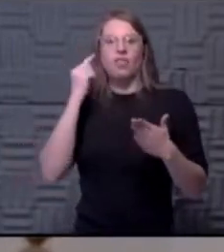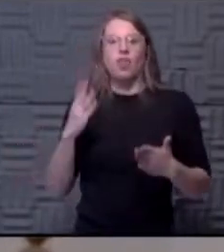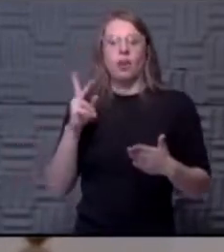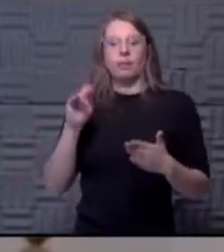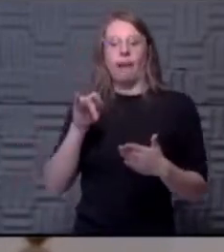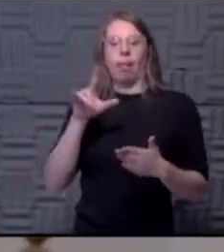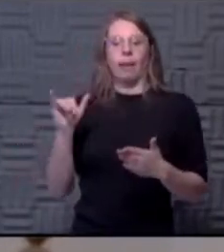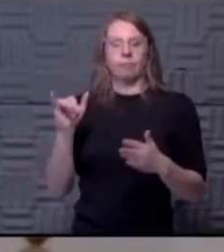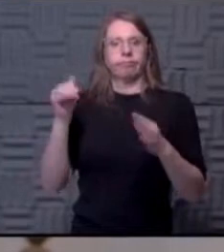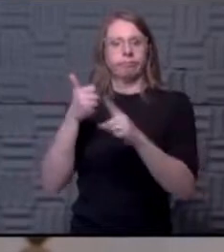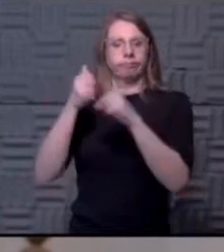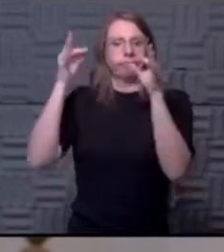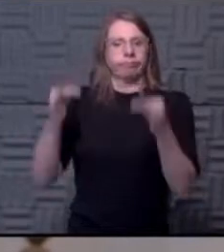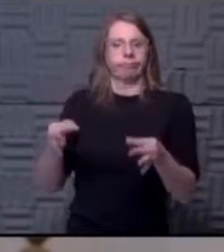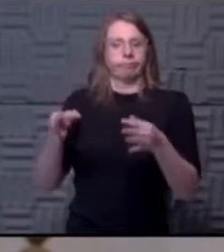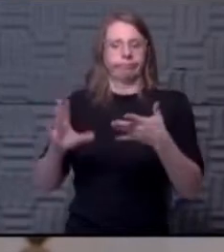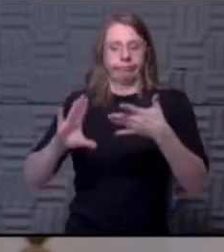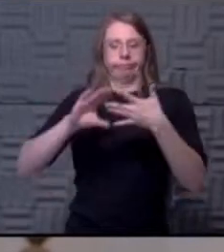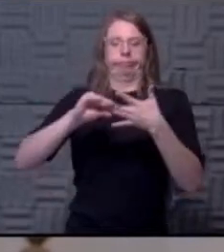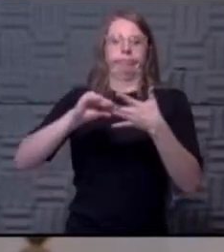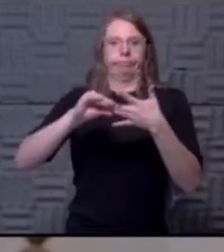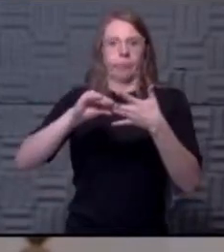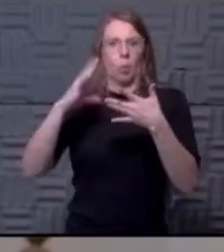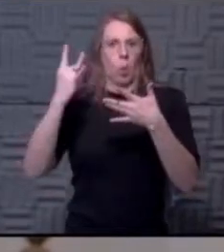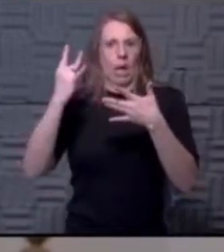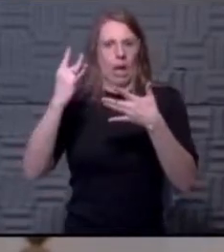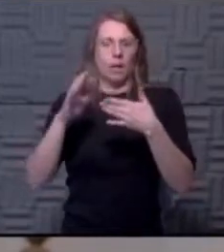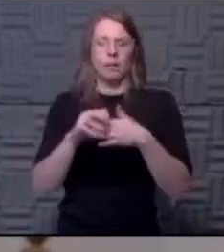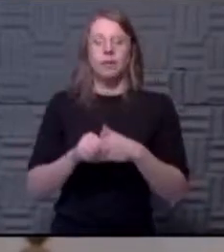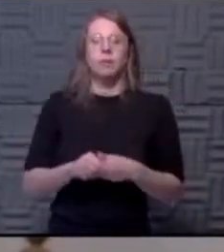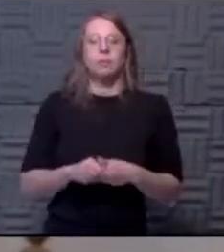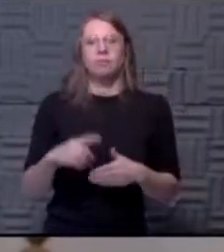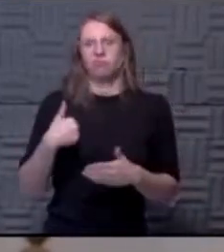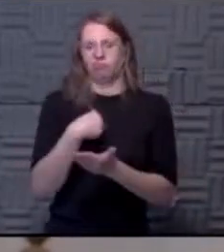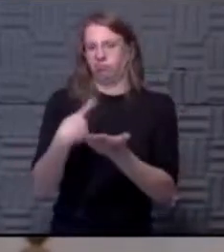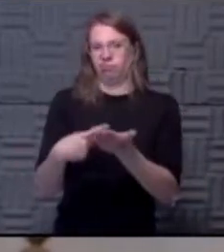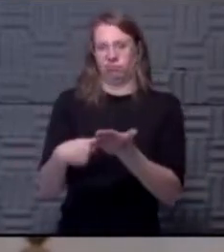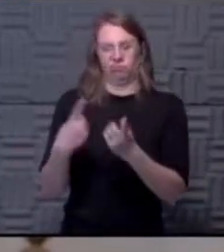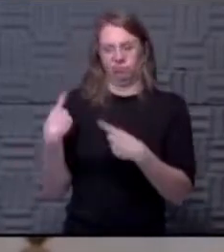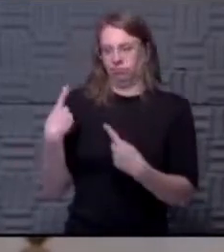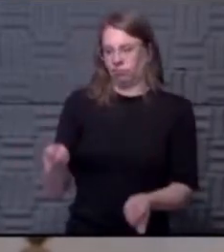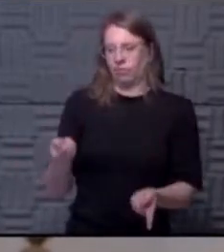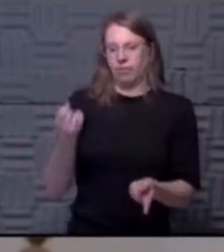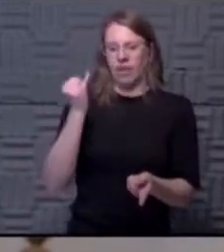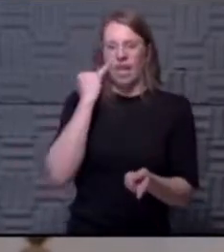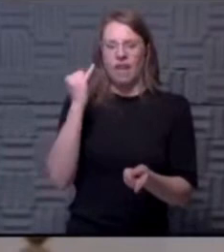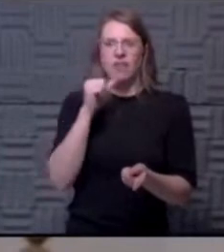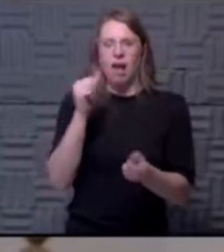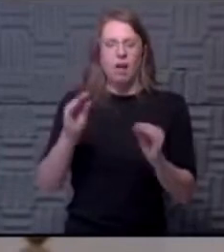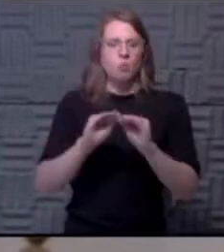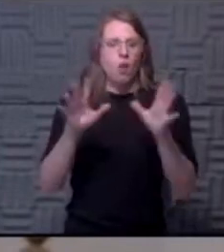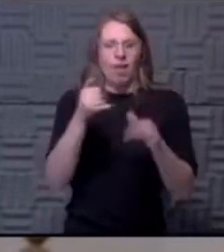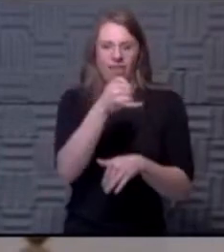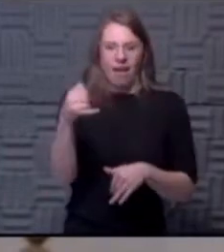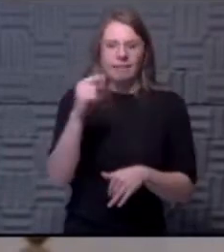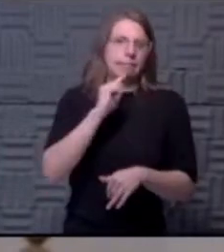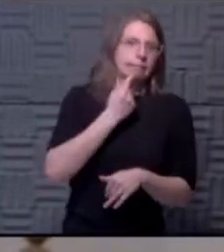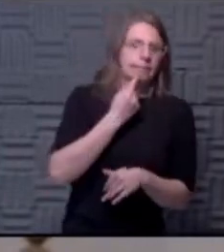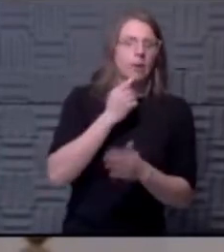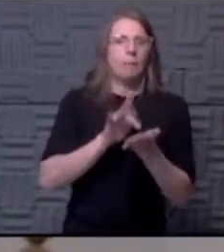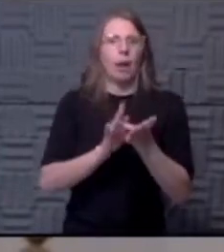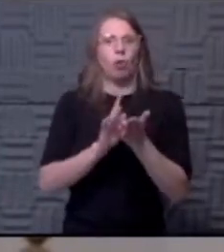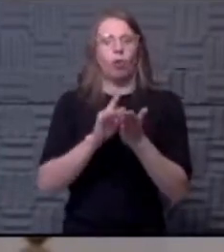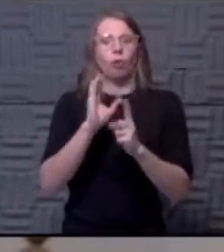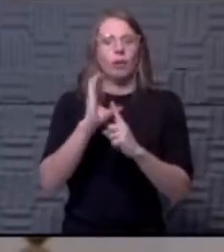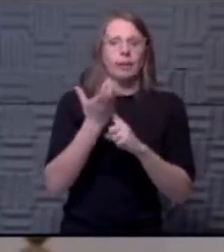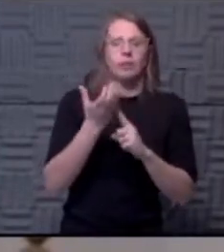to combine phase 3 and 4 essentially together? Is it, and we've talked about this all along, that there's not a bright line between what's a serious medical